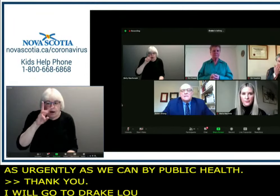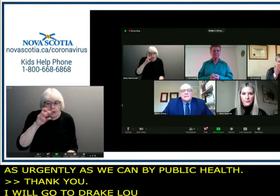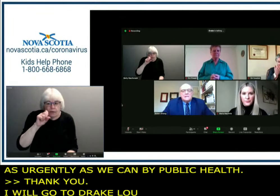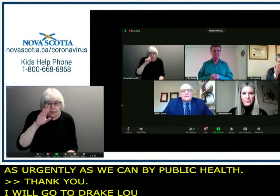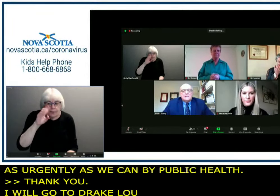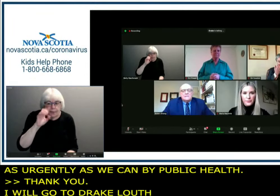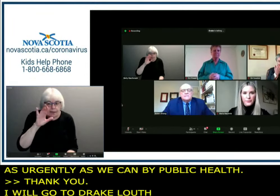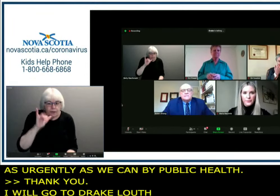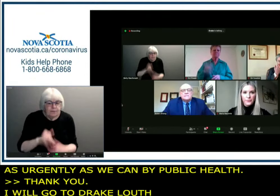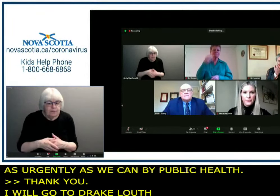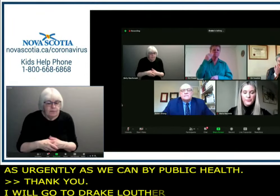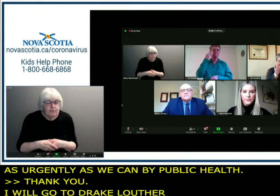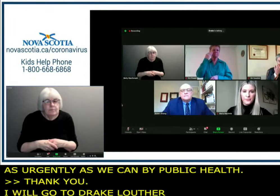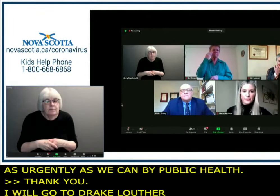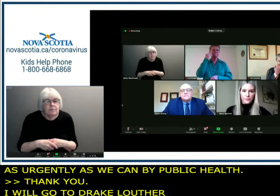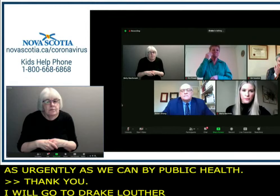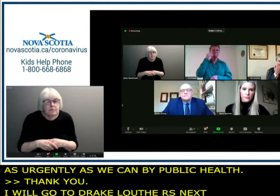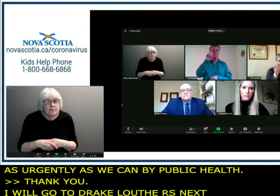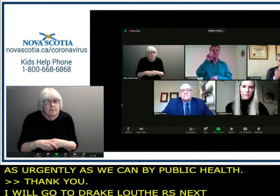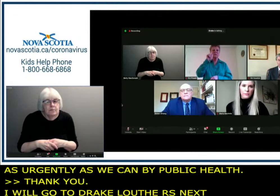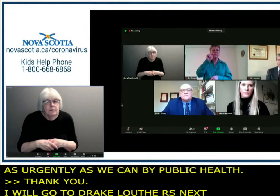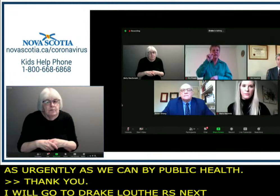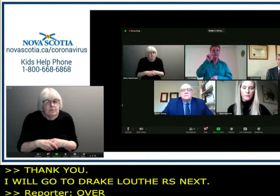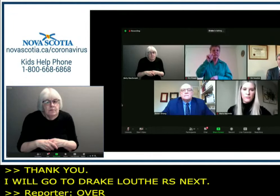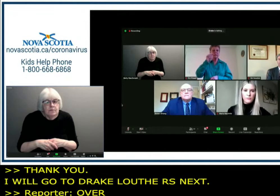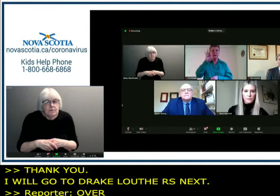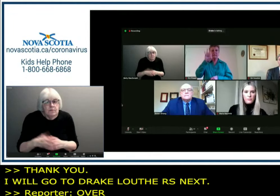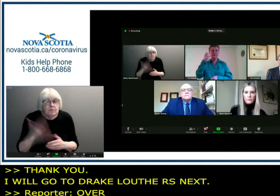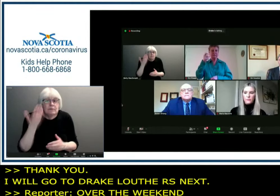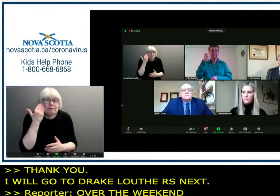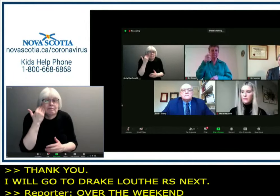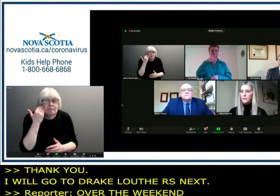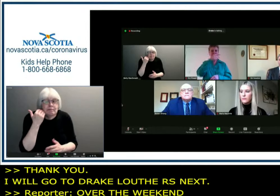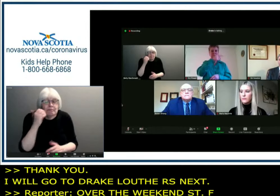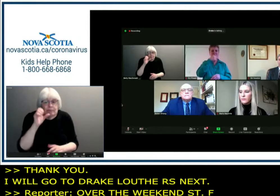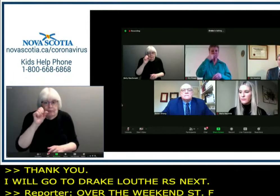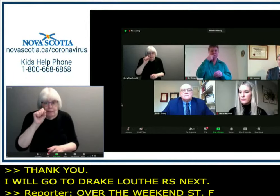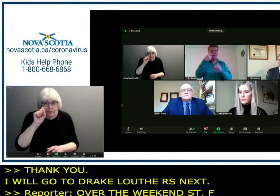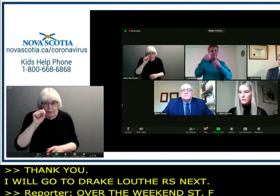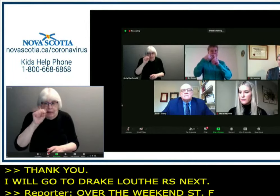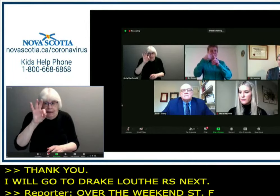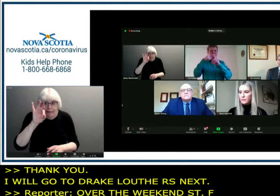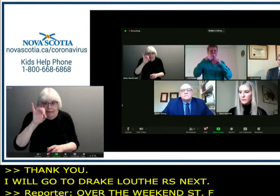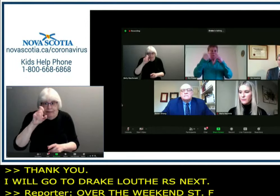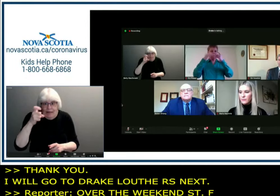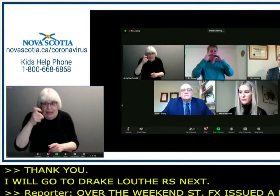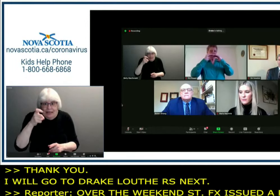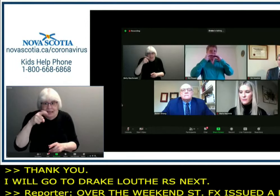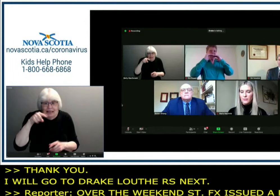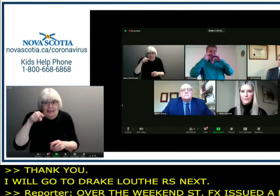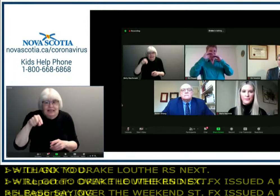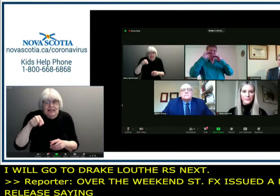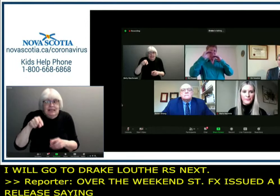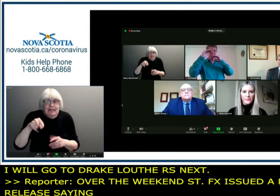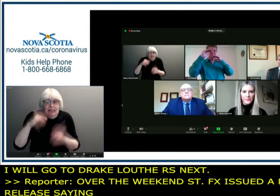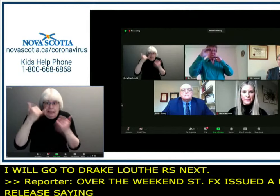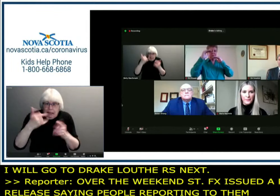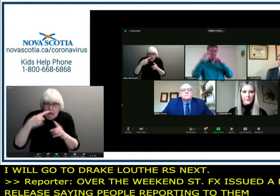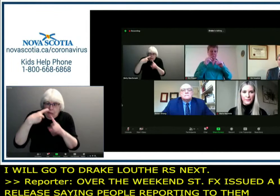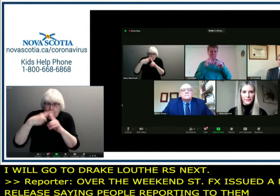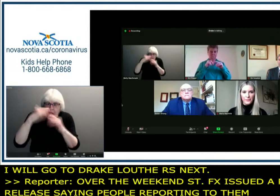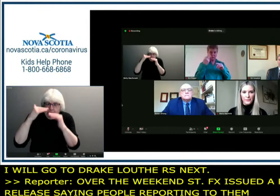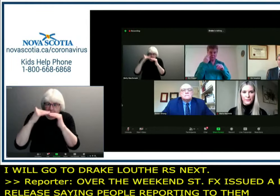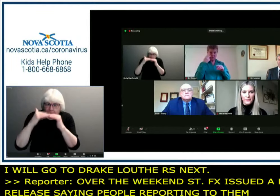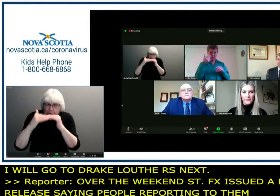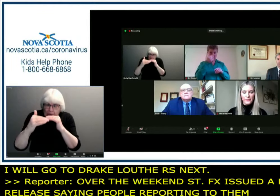release saying that the people reporting to them positive cases have plateaued. But have we seen the outbreak in Antigonish and cases tied to